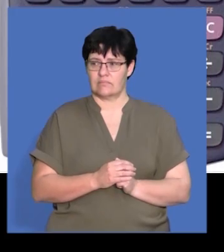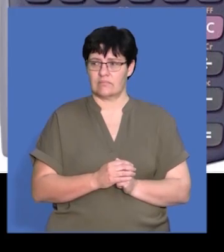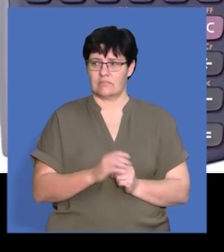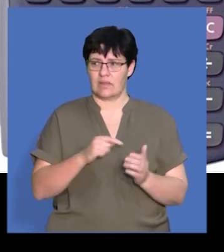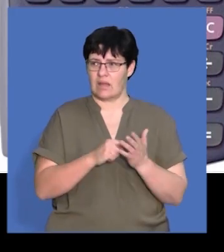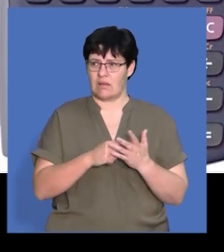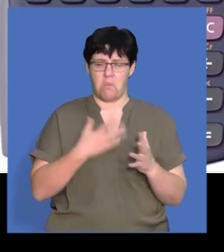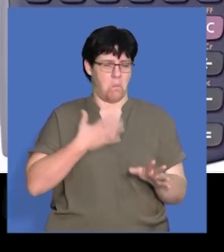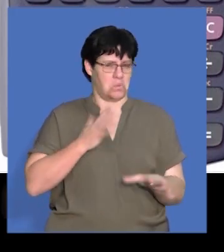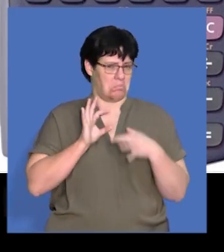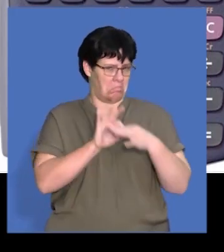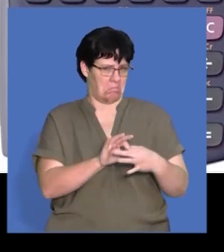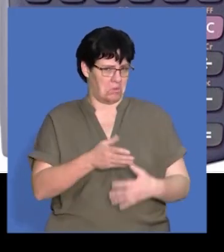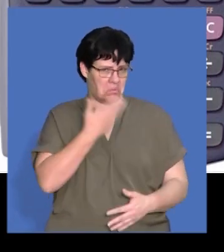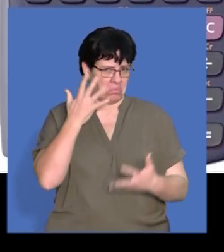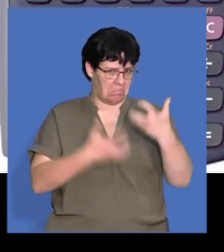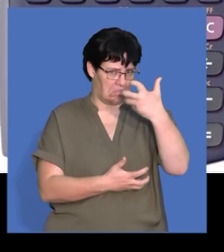Calculator's not cooperating with me right now.